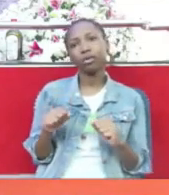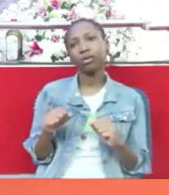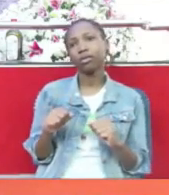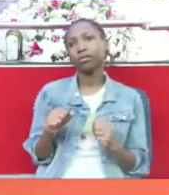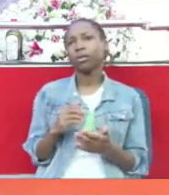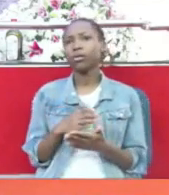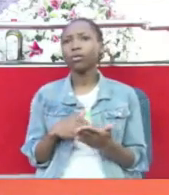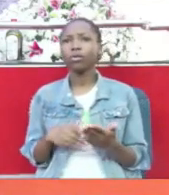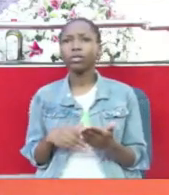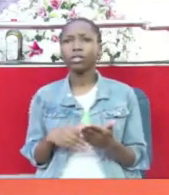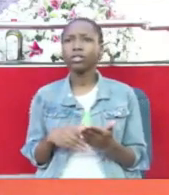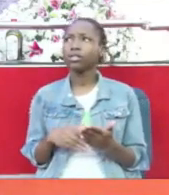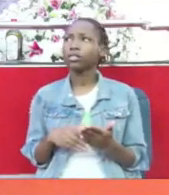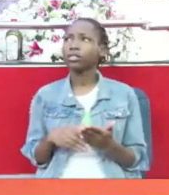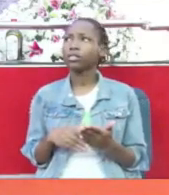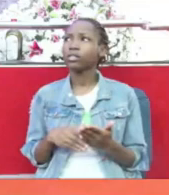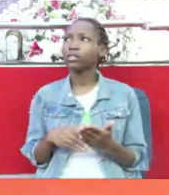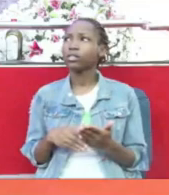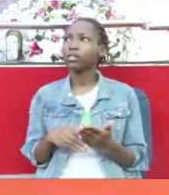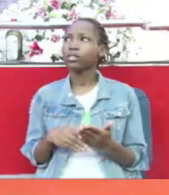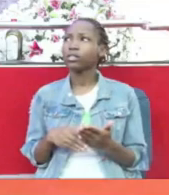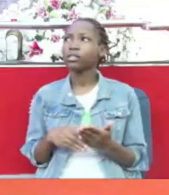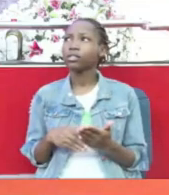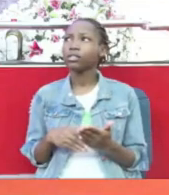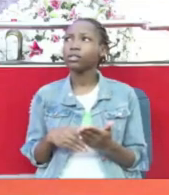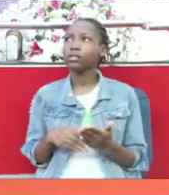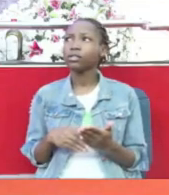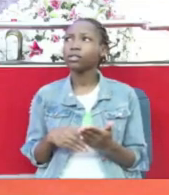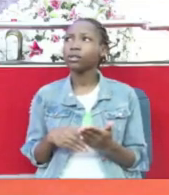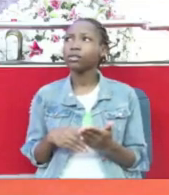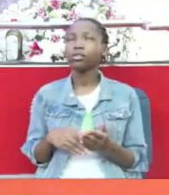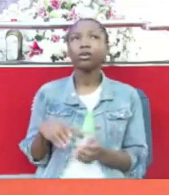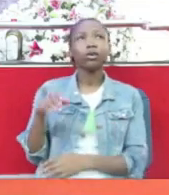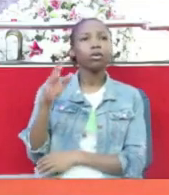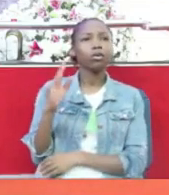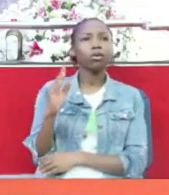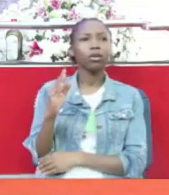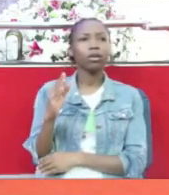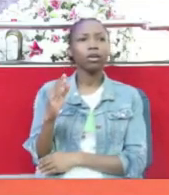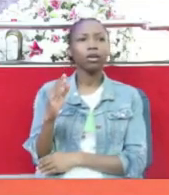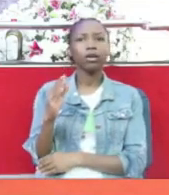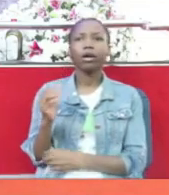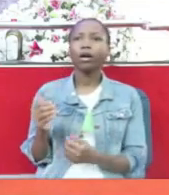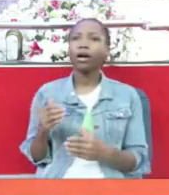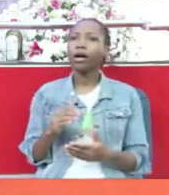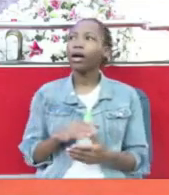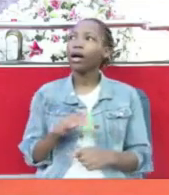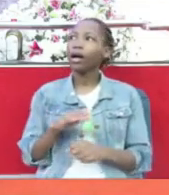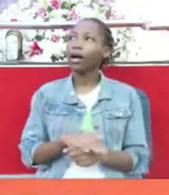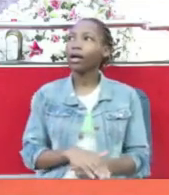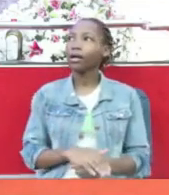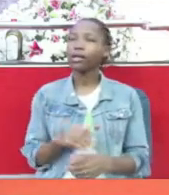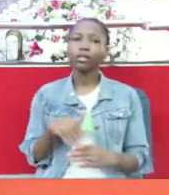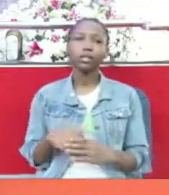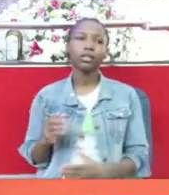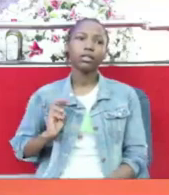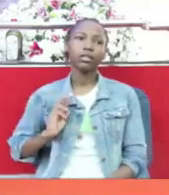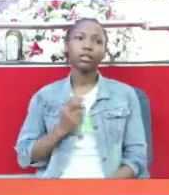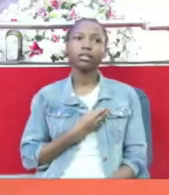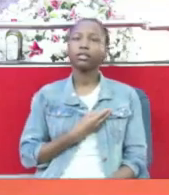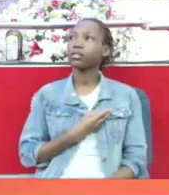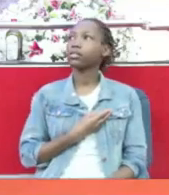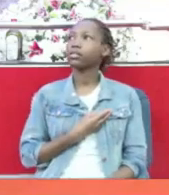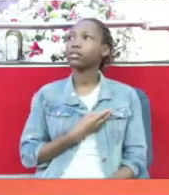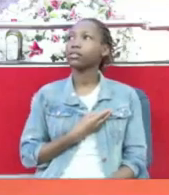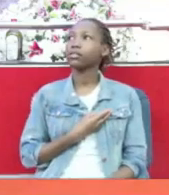in our season God has kind of hidden for us? I've already given you a more Kenya. It is the